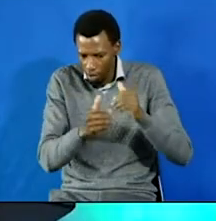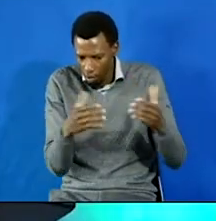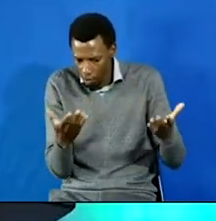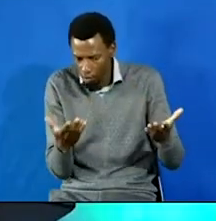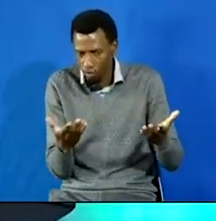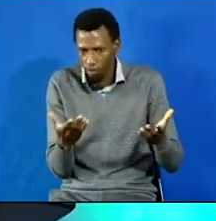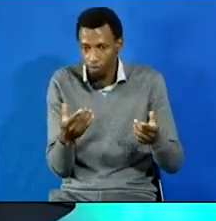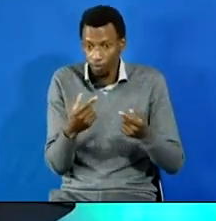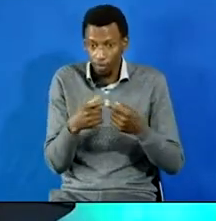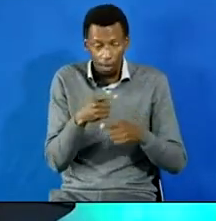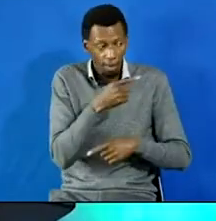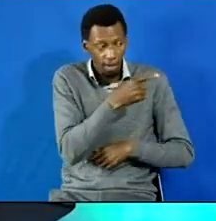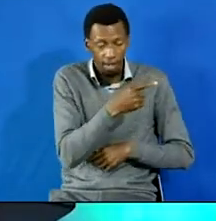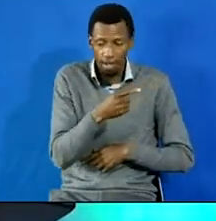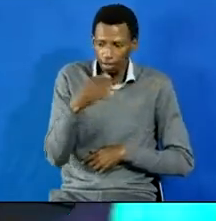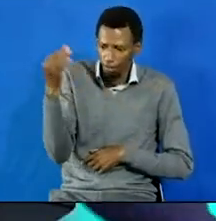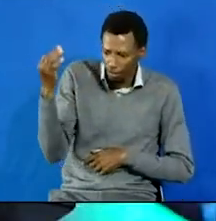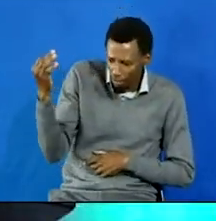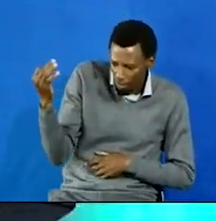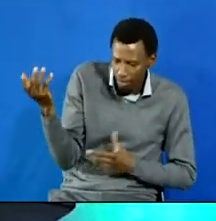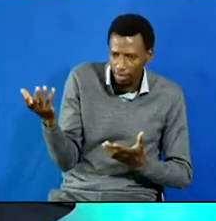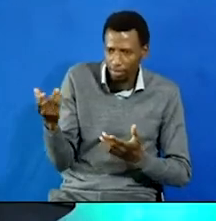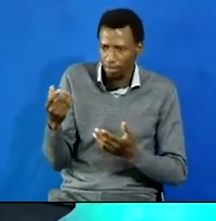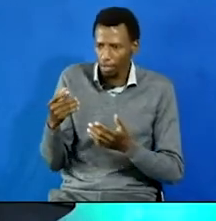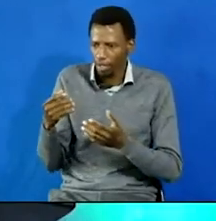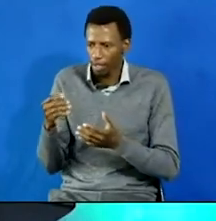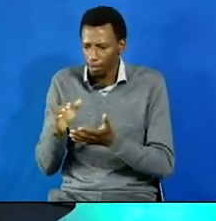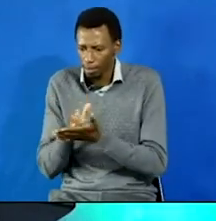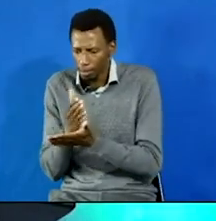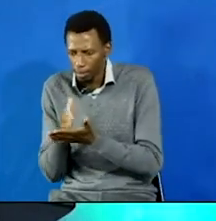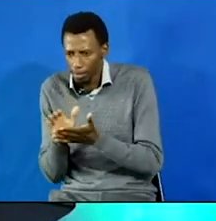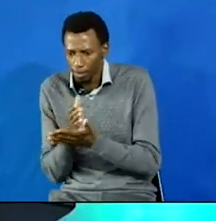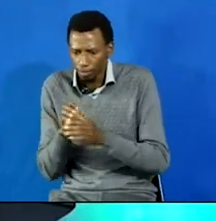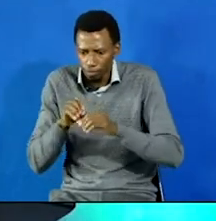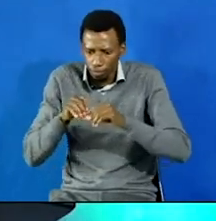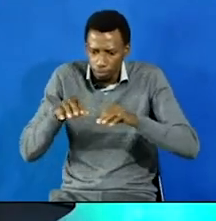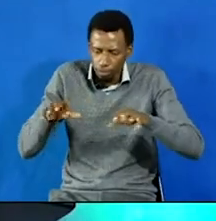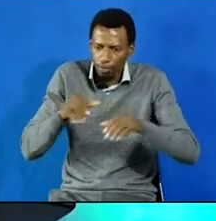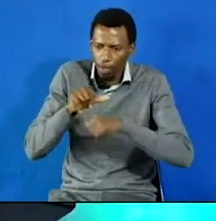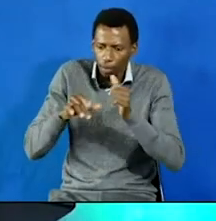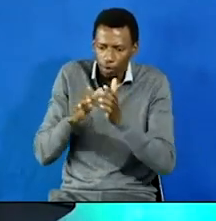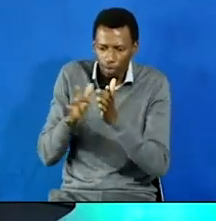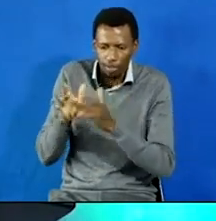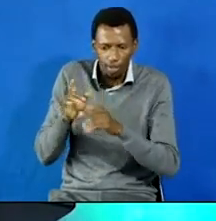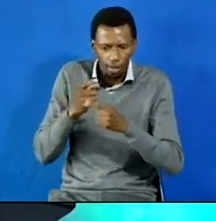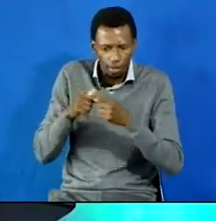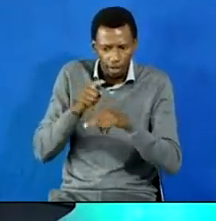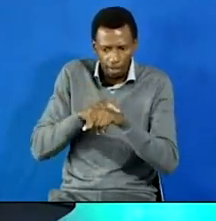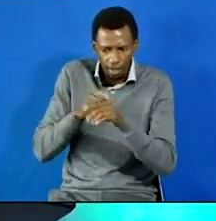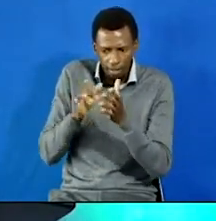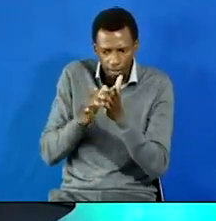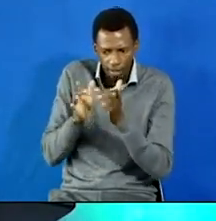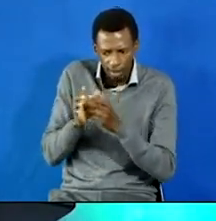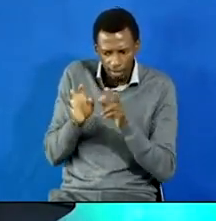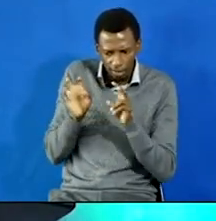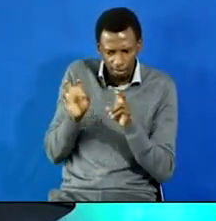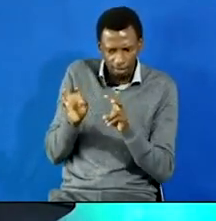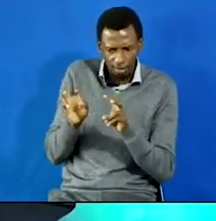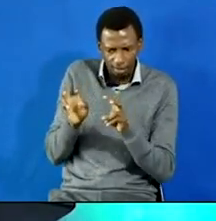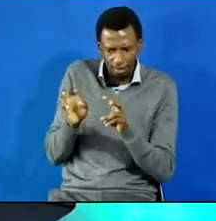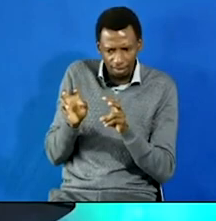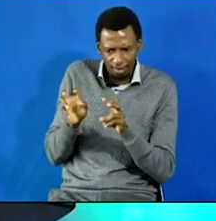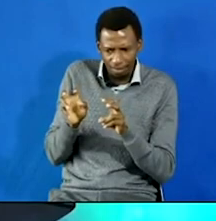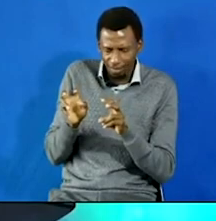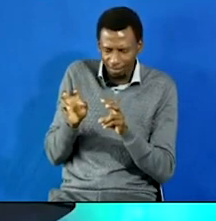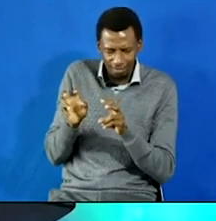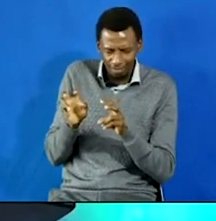speaking, telling you about him, telling you about Jesus. But when he looks at me, he is like, what is